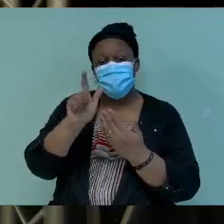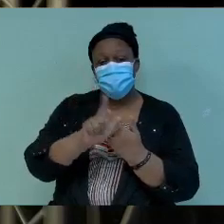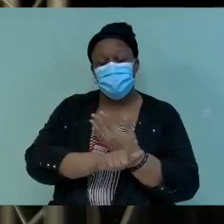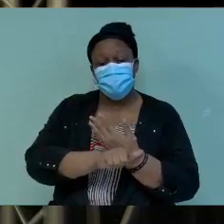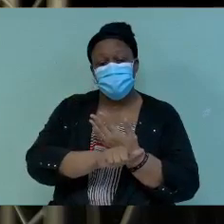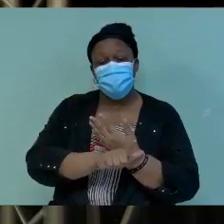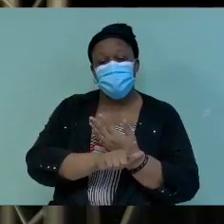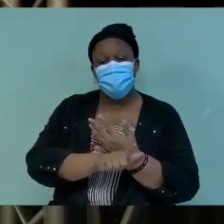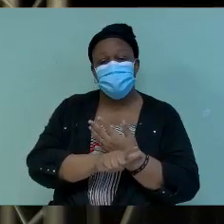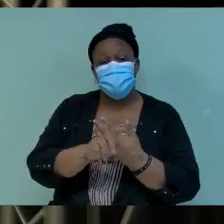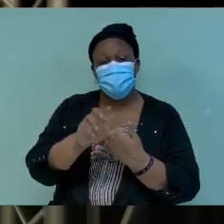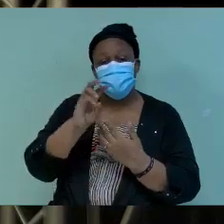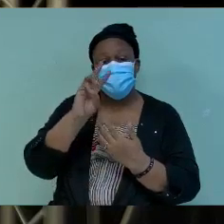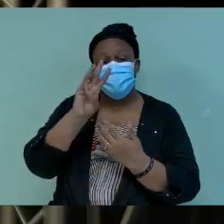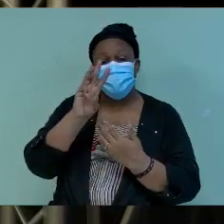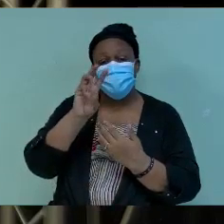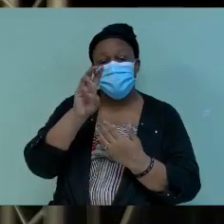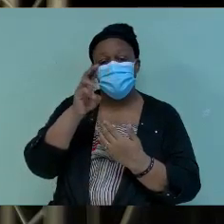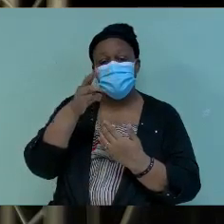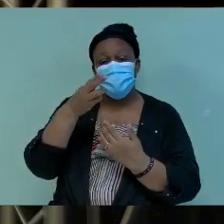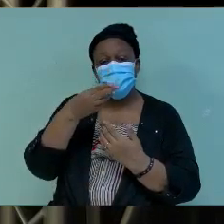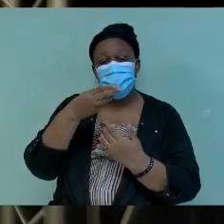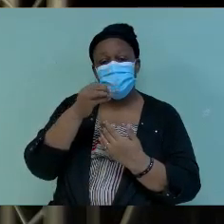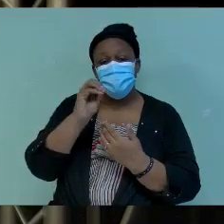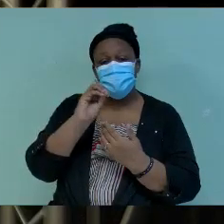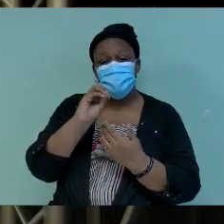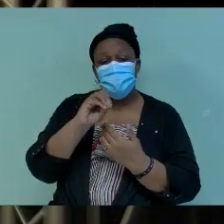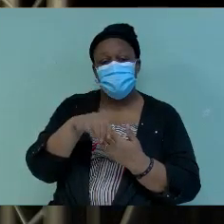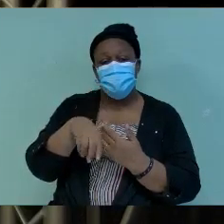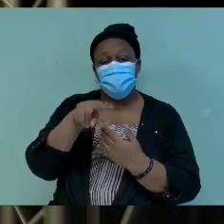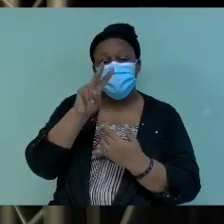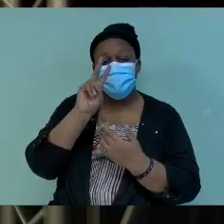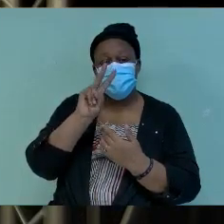Health Organization reports